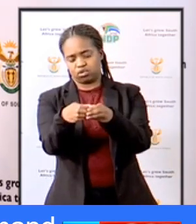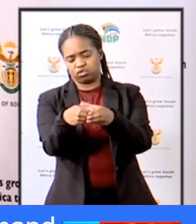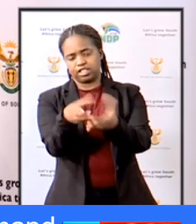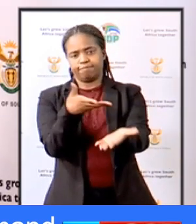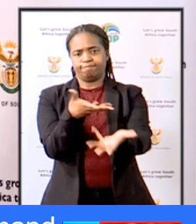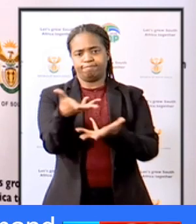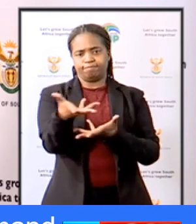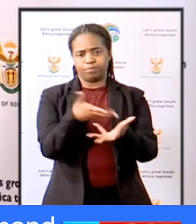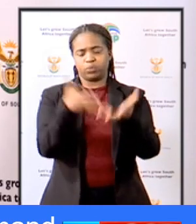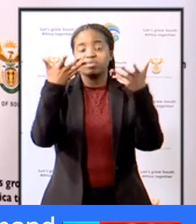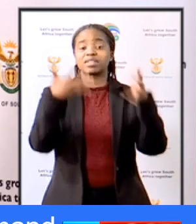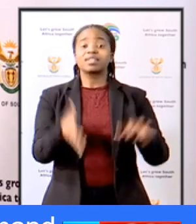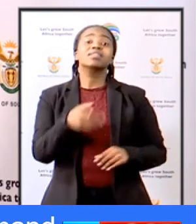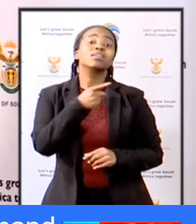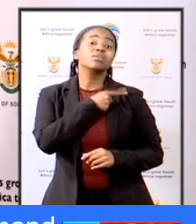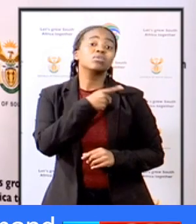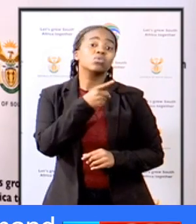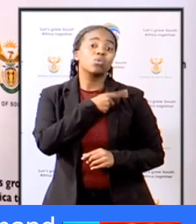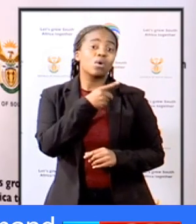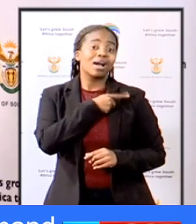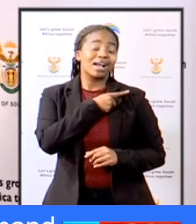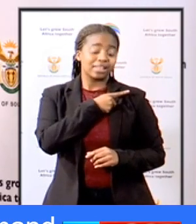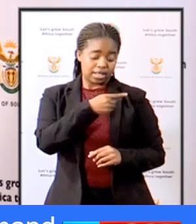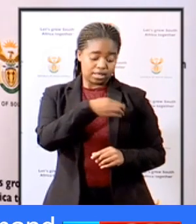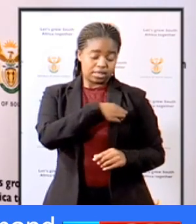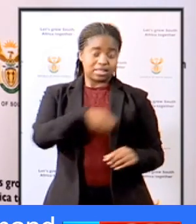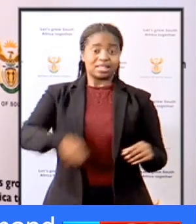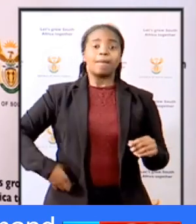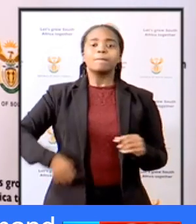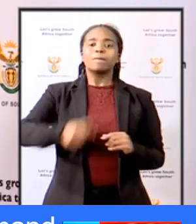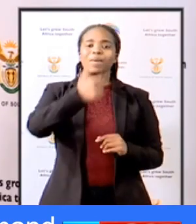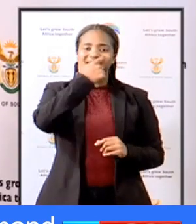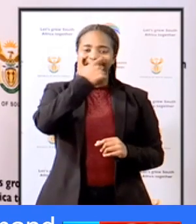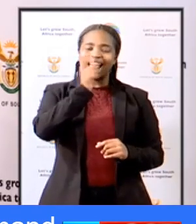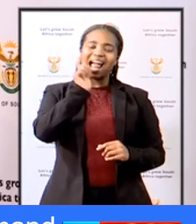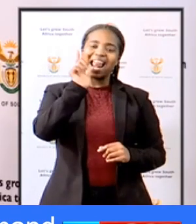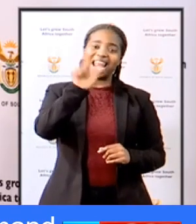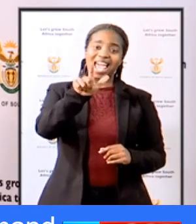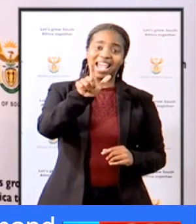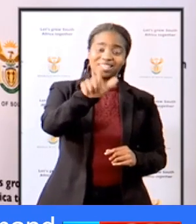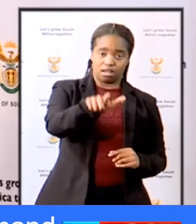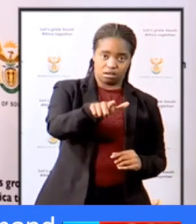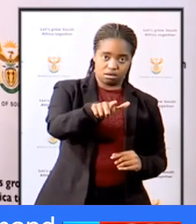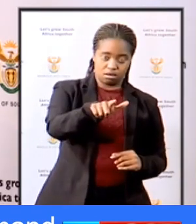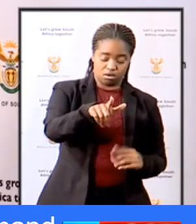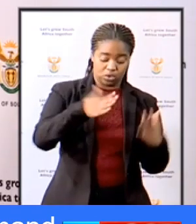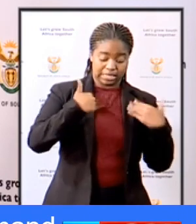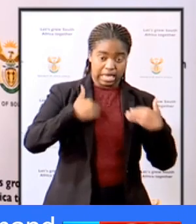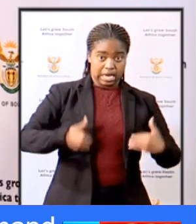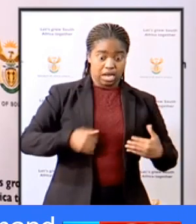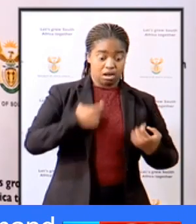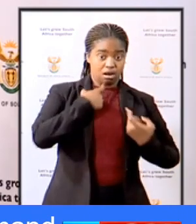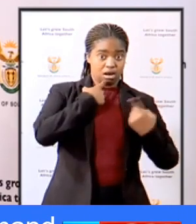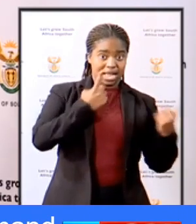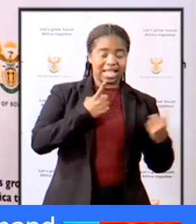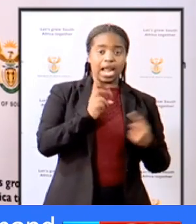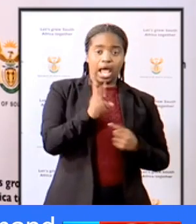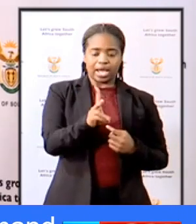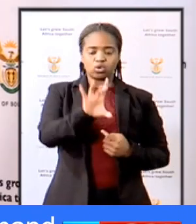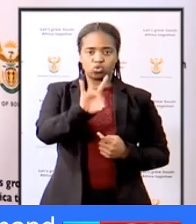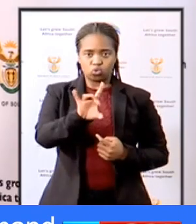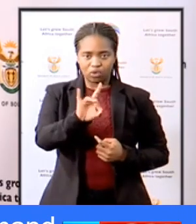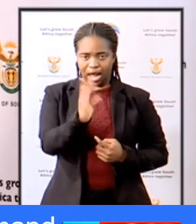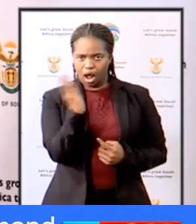organizations. That's why then the president later on Tuesday